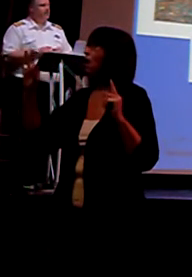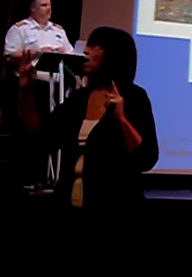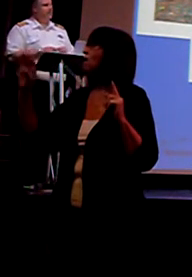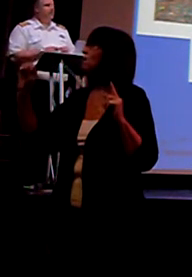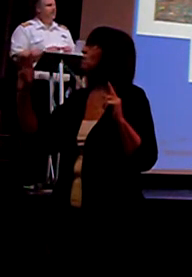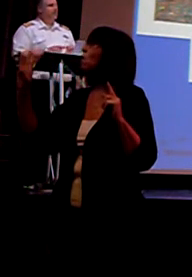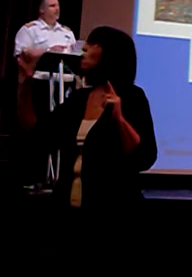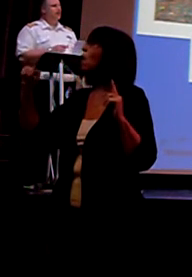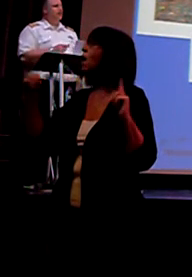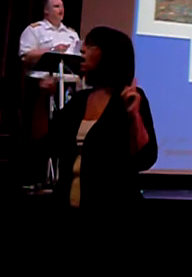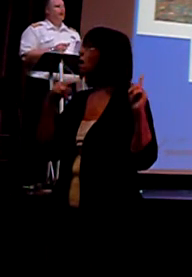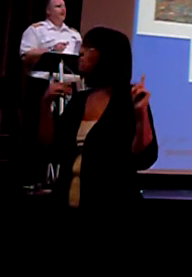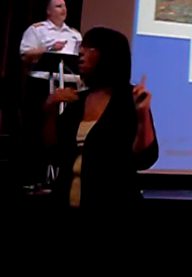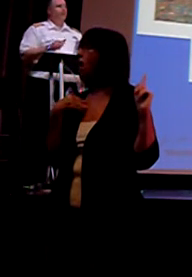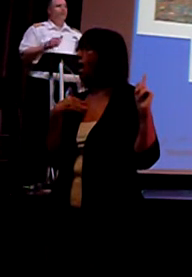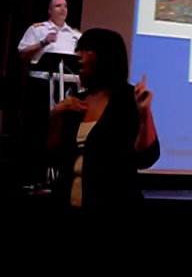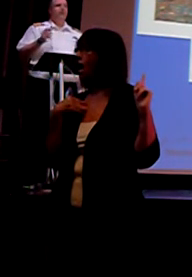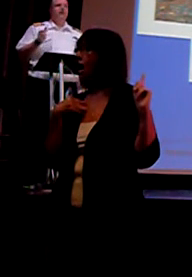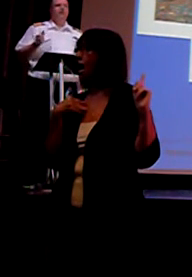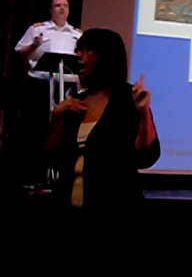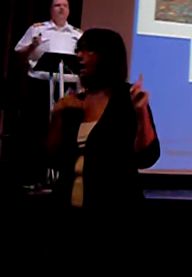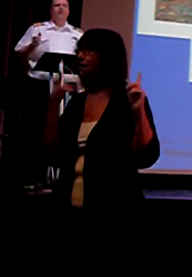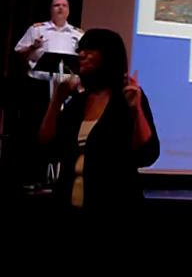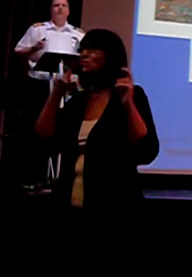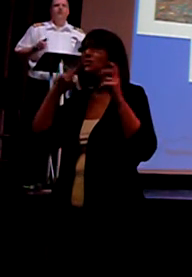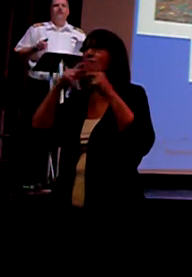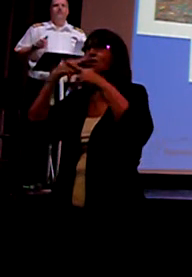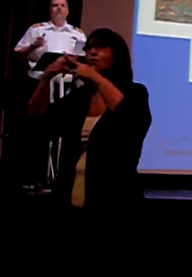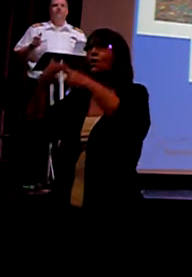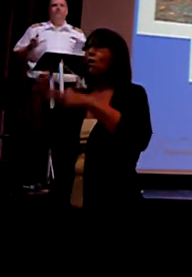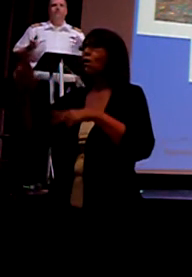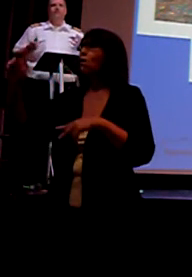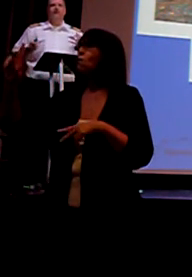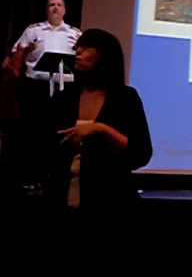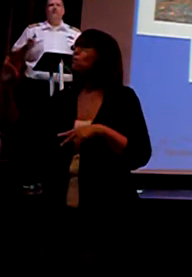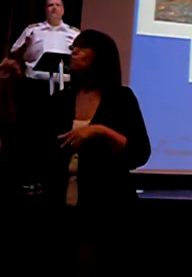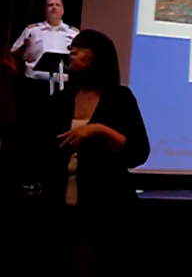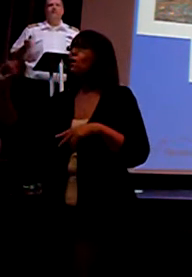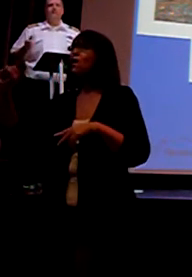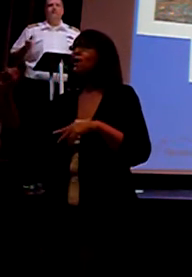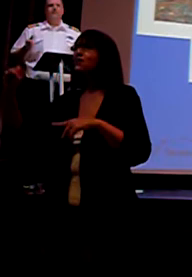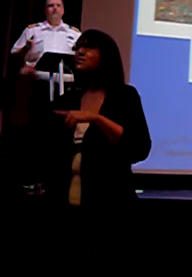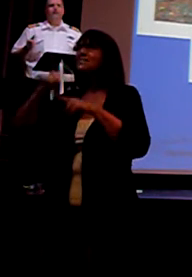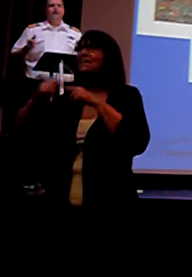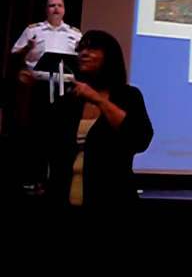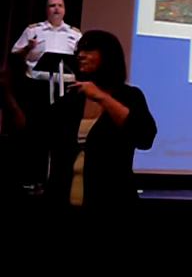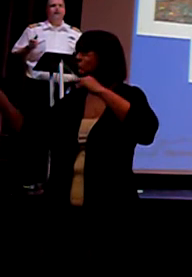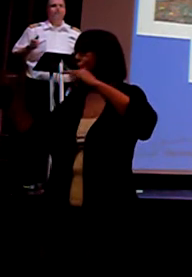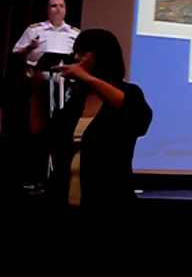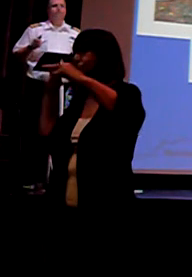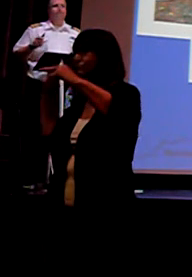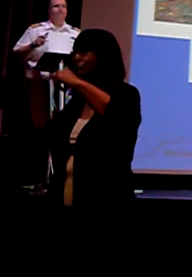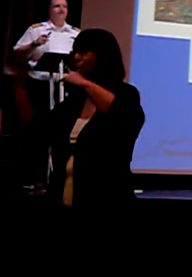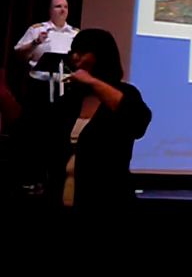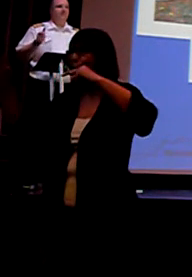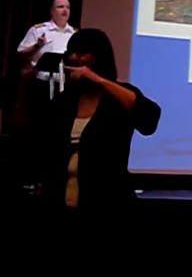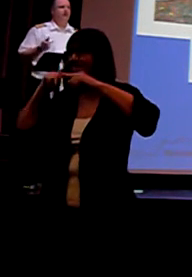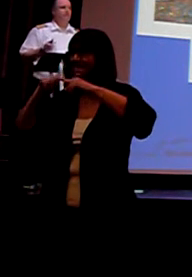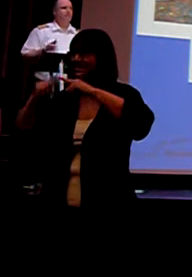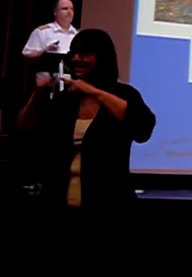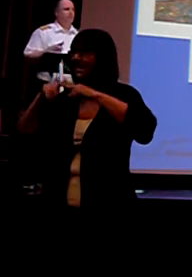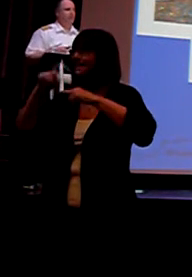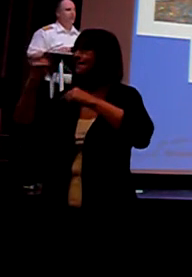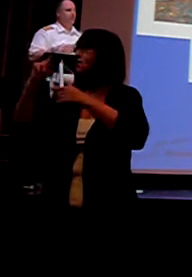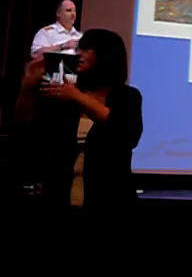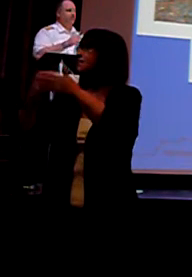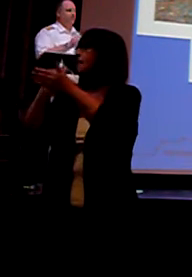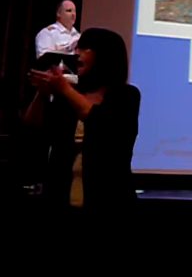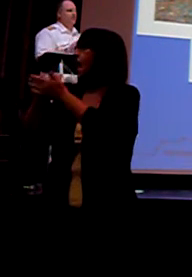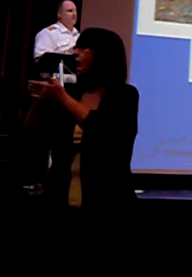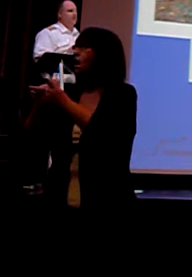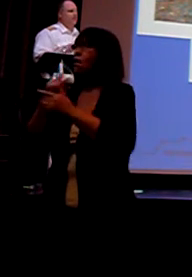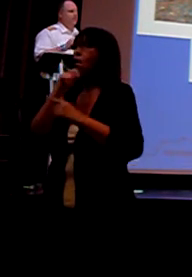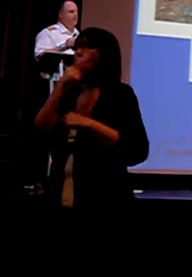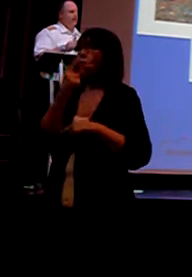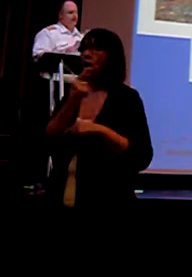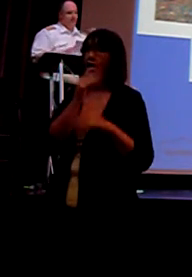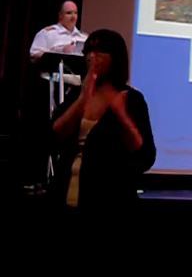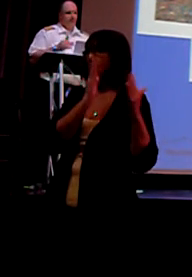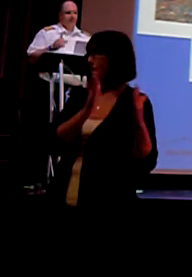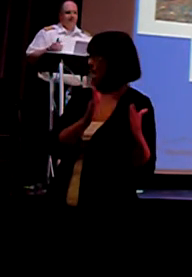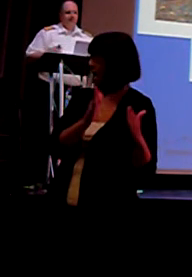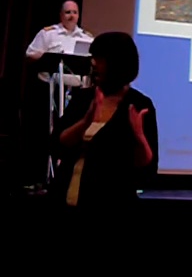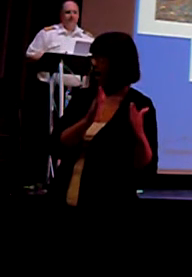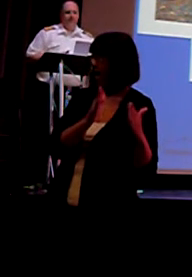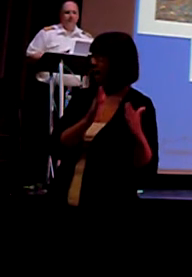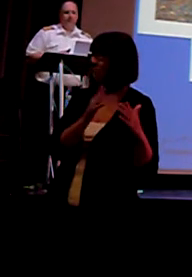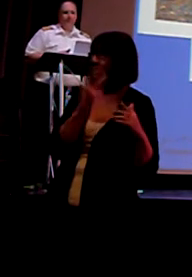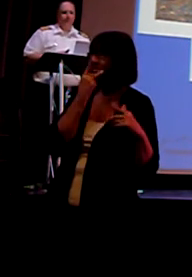is ruins that shows from many different times. It's not only from one time that